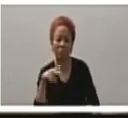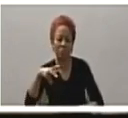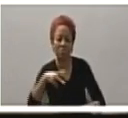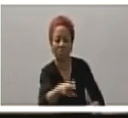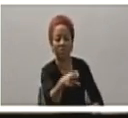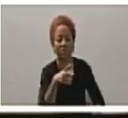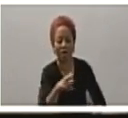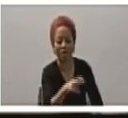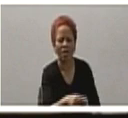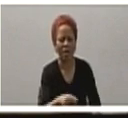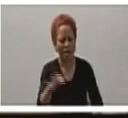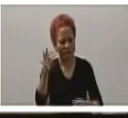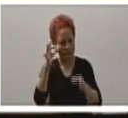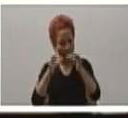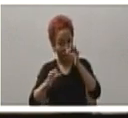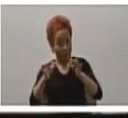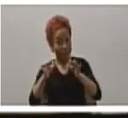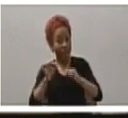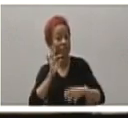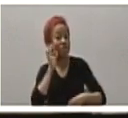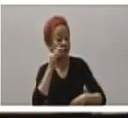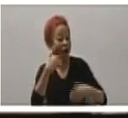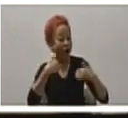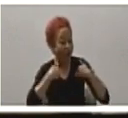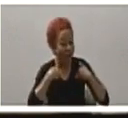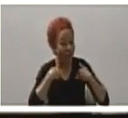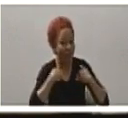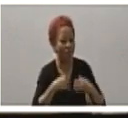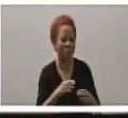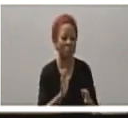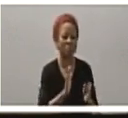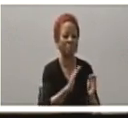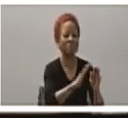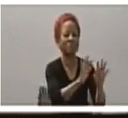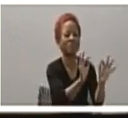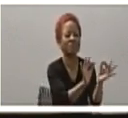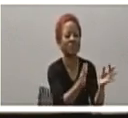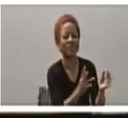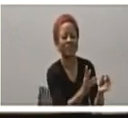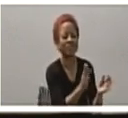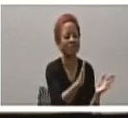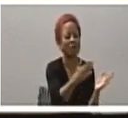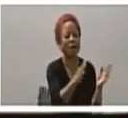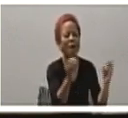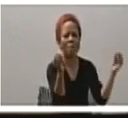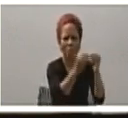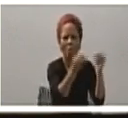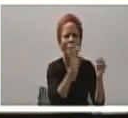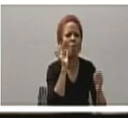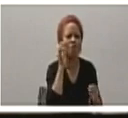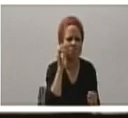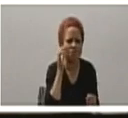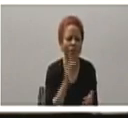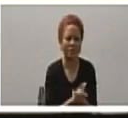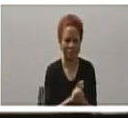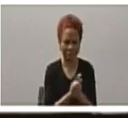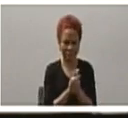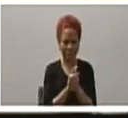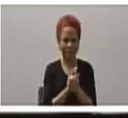prunes, to make it bear even more. You are pruned already by means of the word that I've spoken to